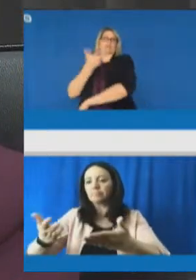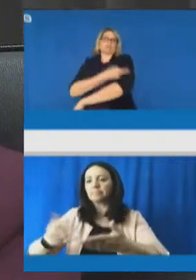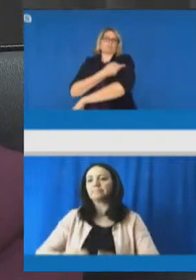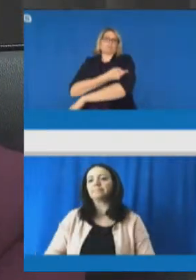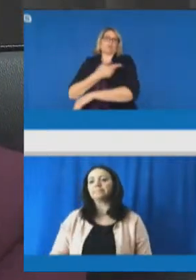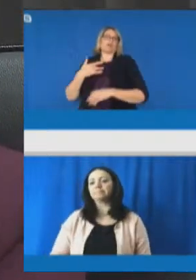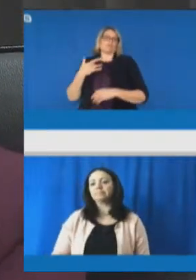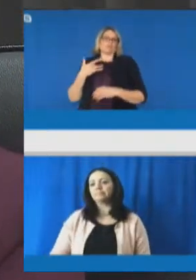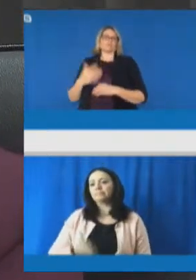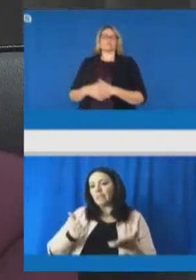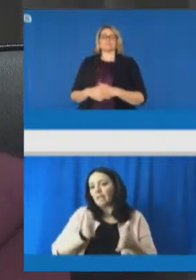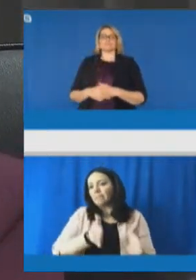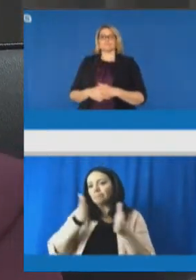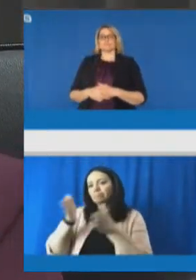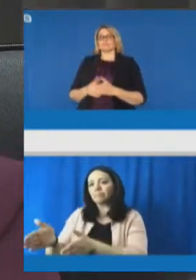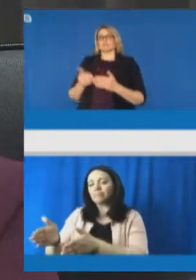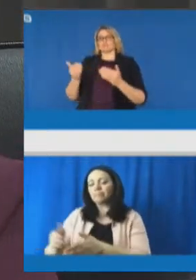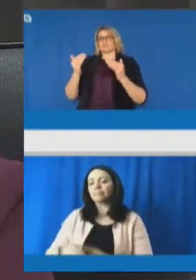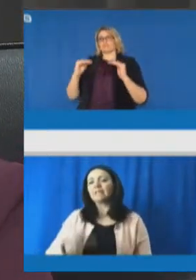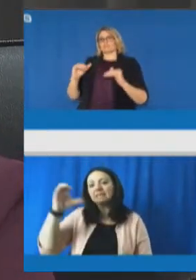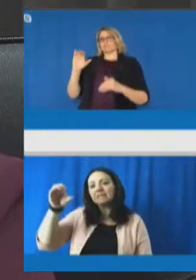doctors go about that?